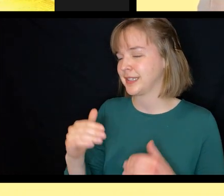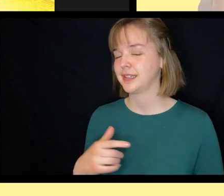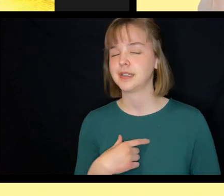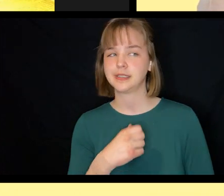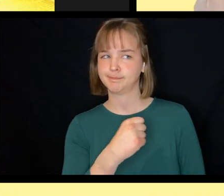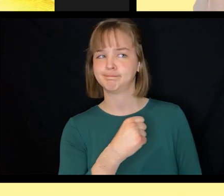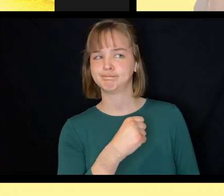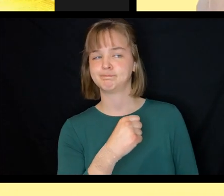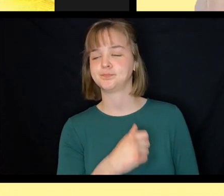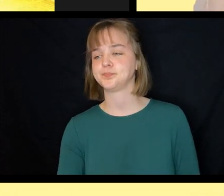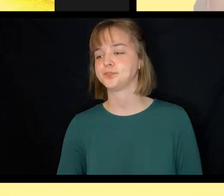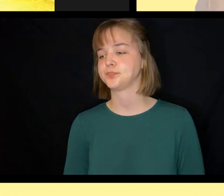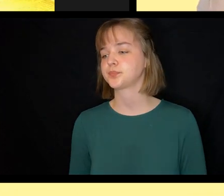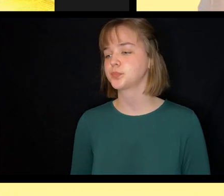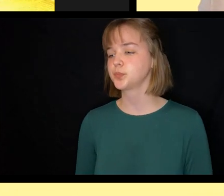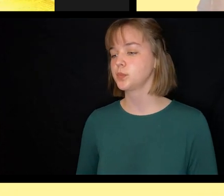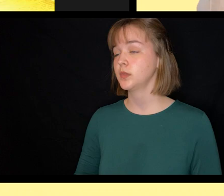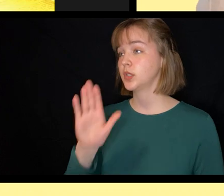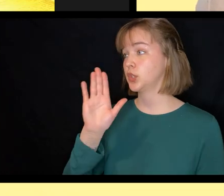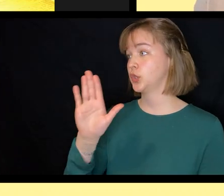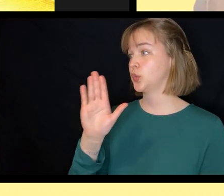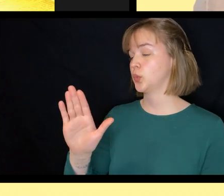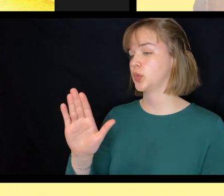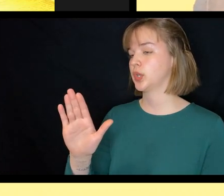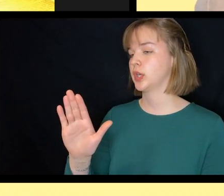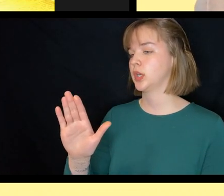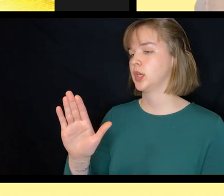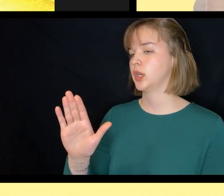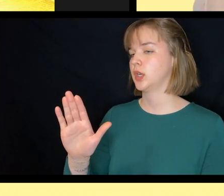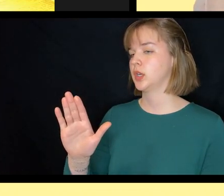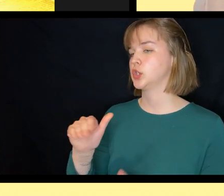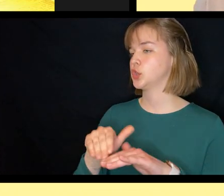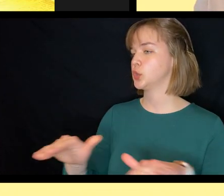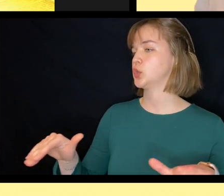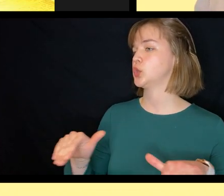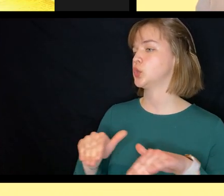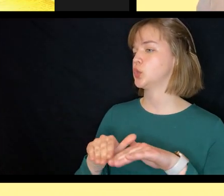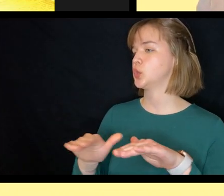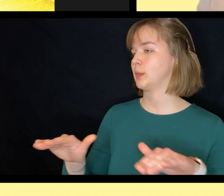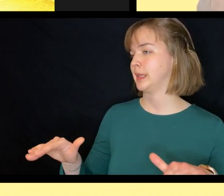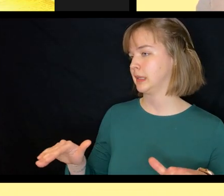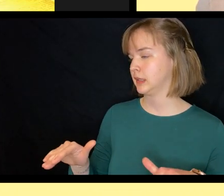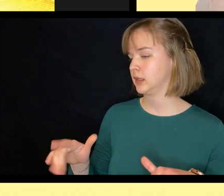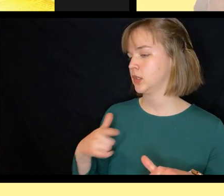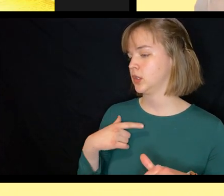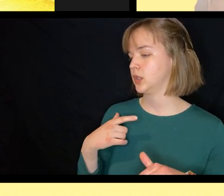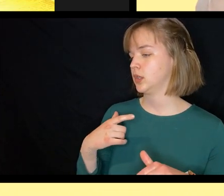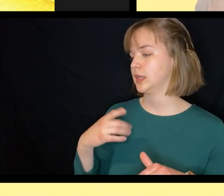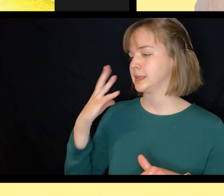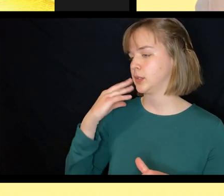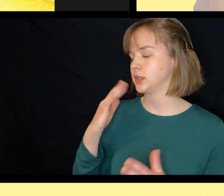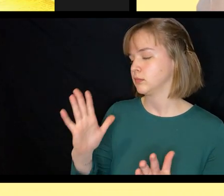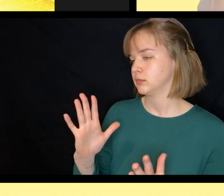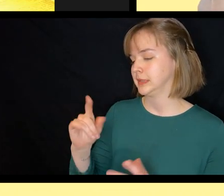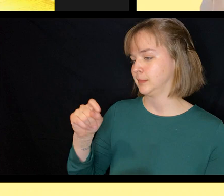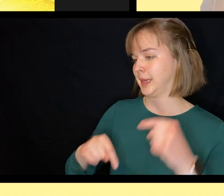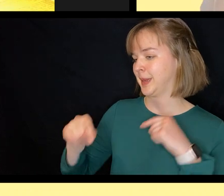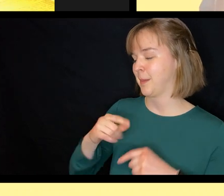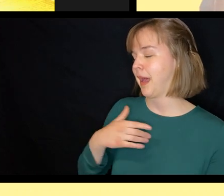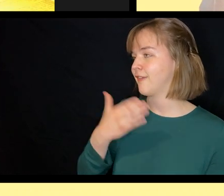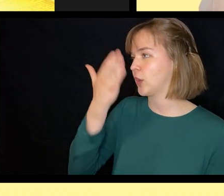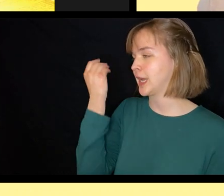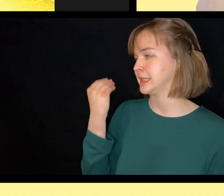your motivation drive? Can you tell me a little bit about your mentors and people? Also, sorry, I didn't send you this question before. No, Um, you're